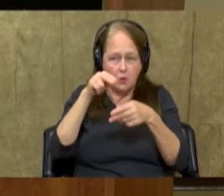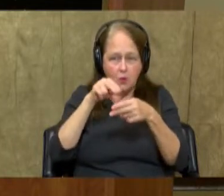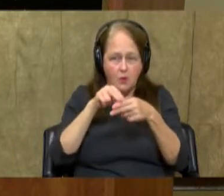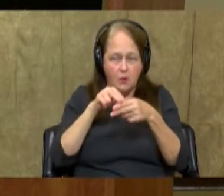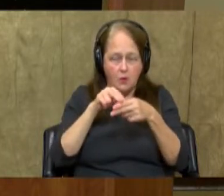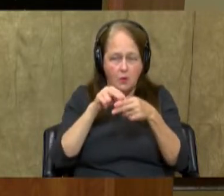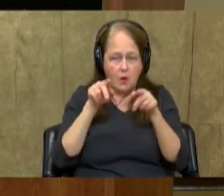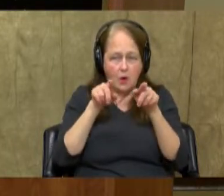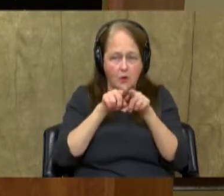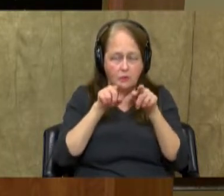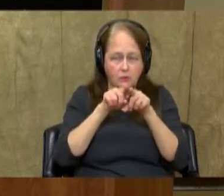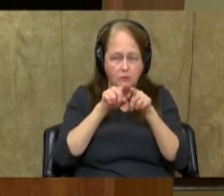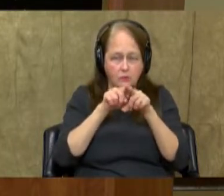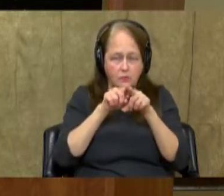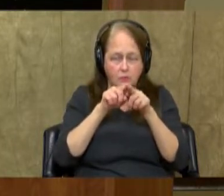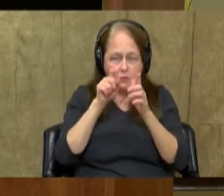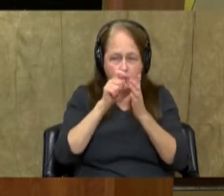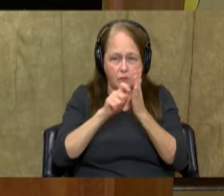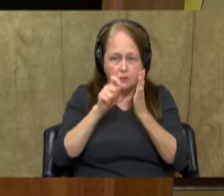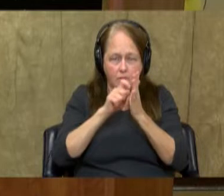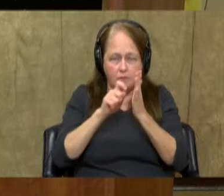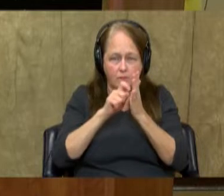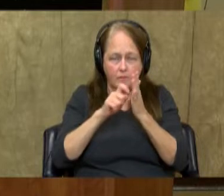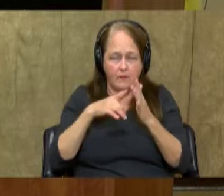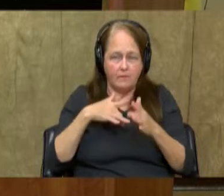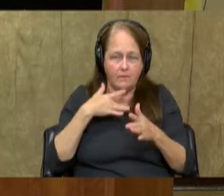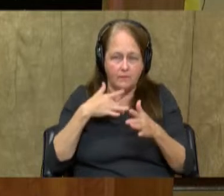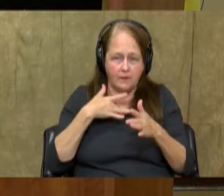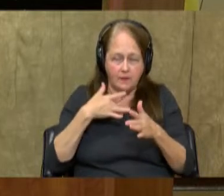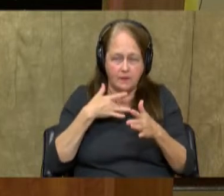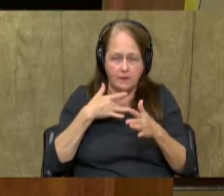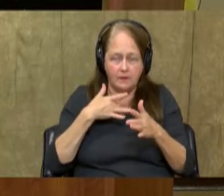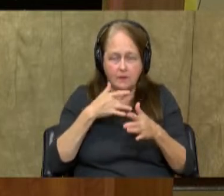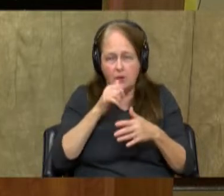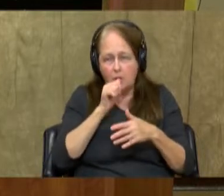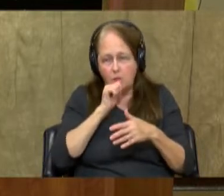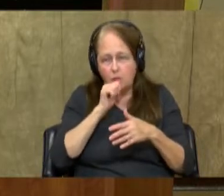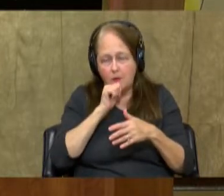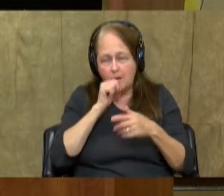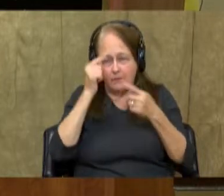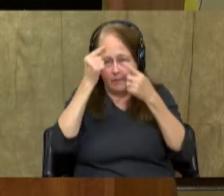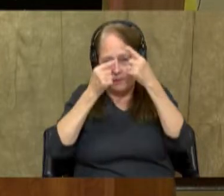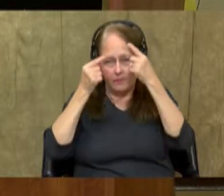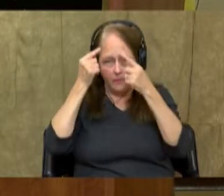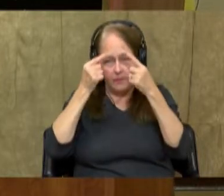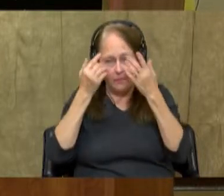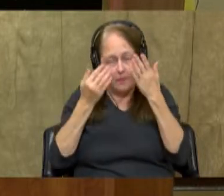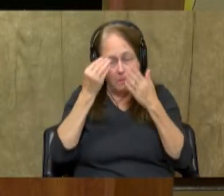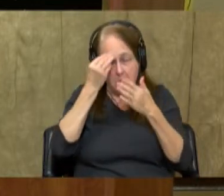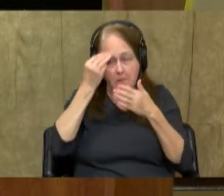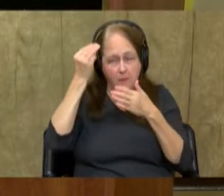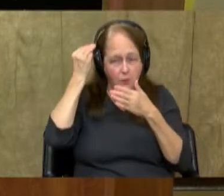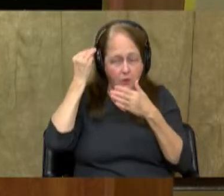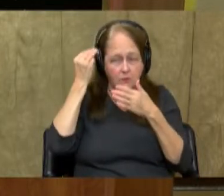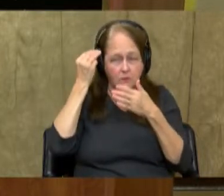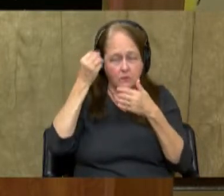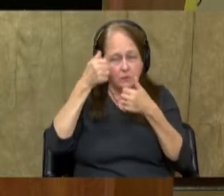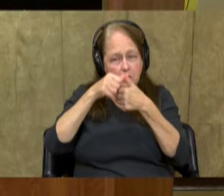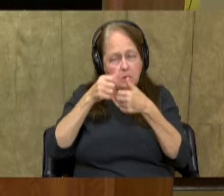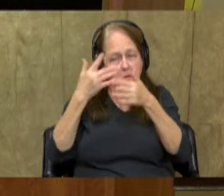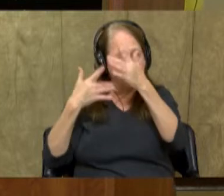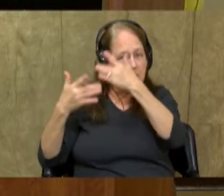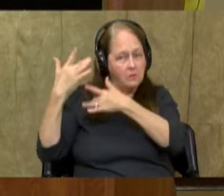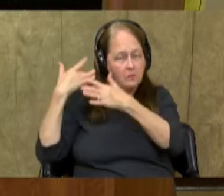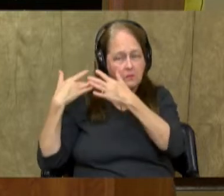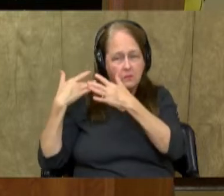But also, authors include their feelings, their private thoughts, even memories. Now, in